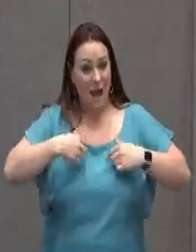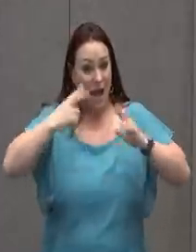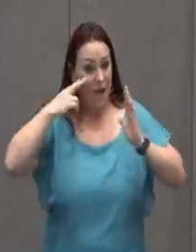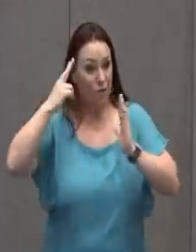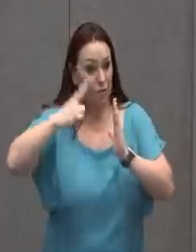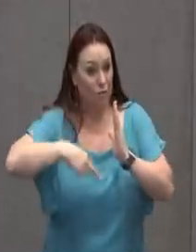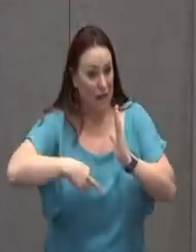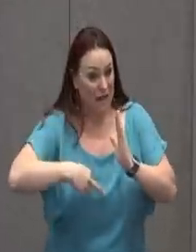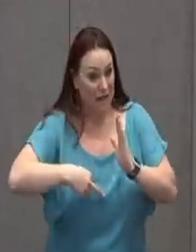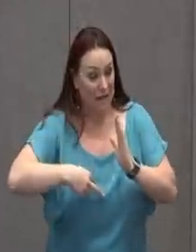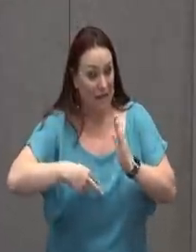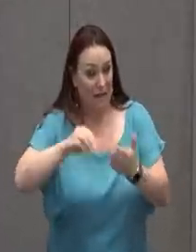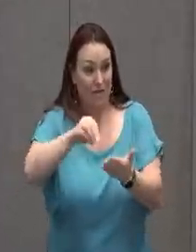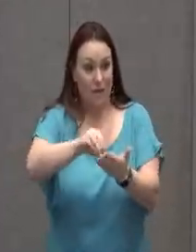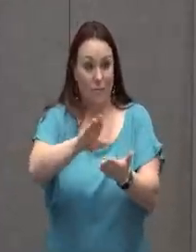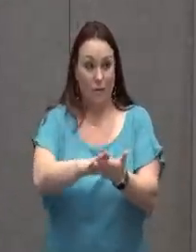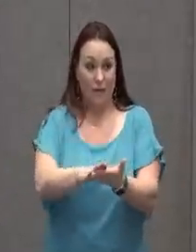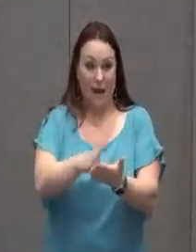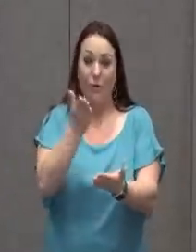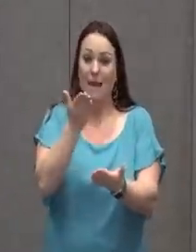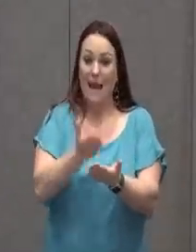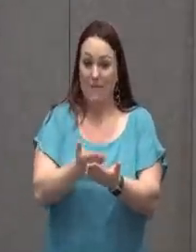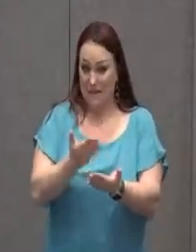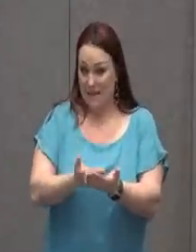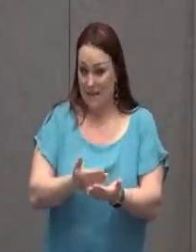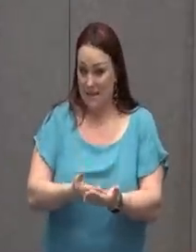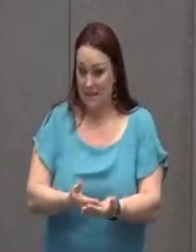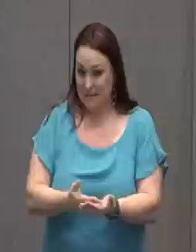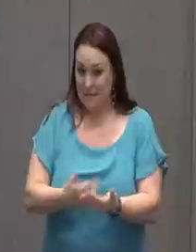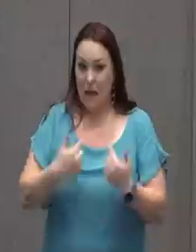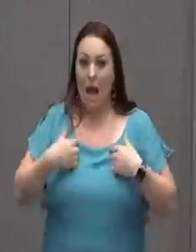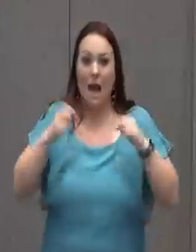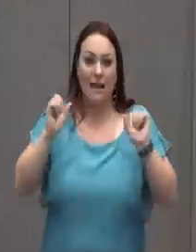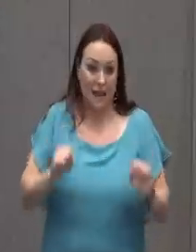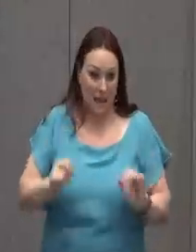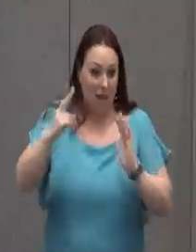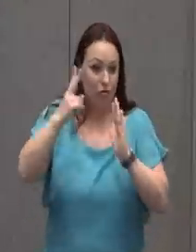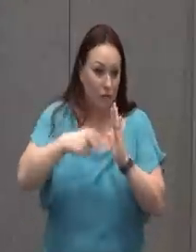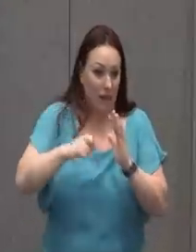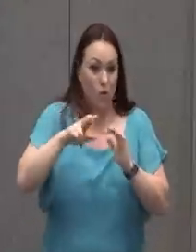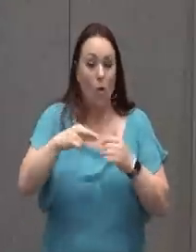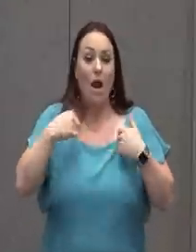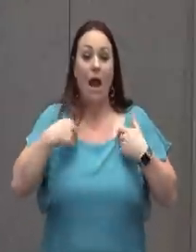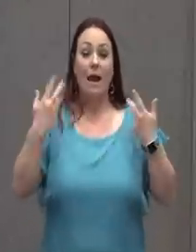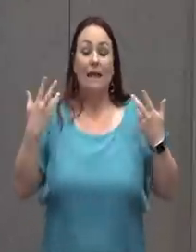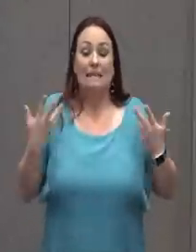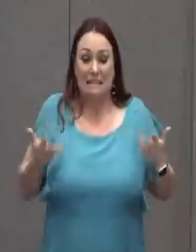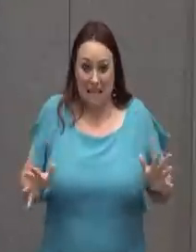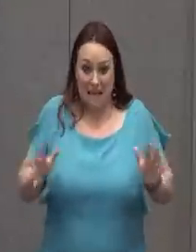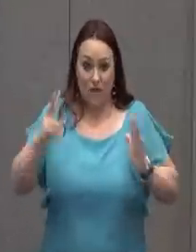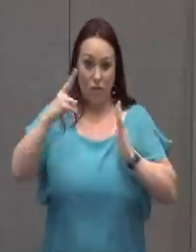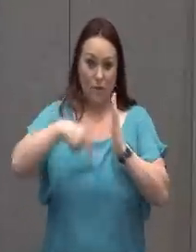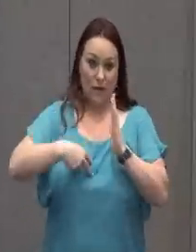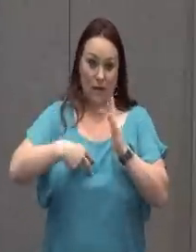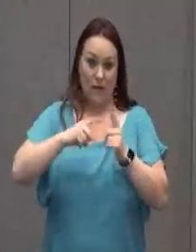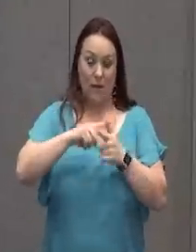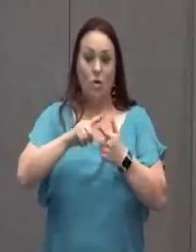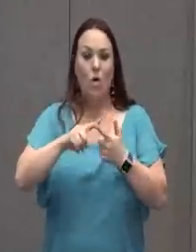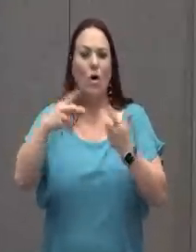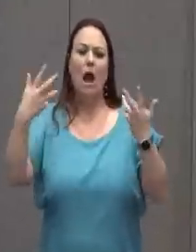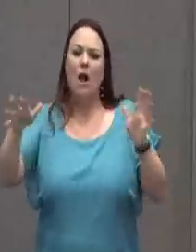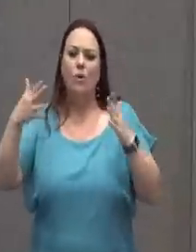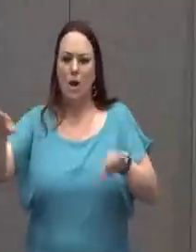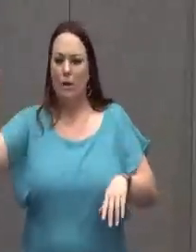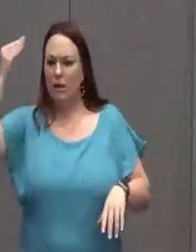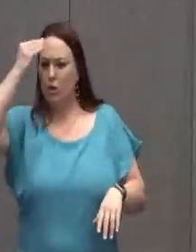will put our evidence. And you could even say, I can read, read. For schema, she wrote, I already know. So we're